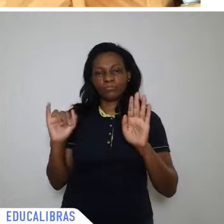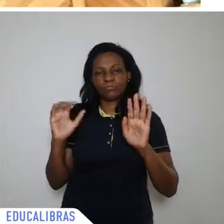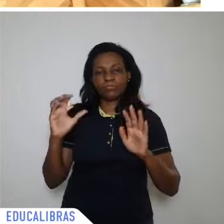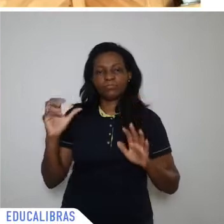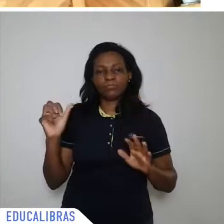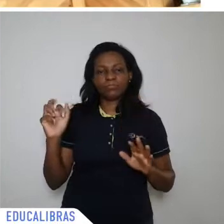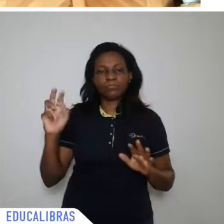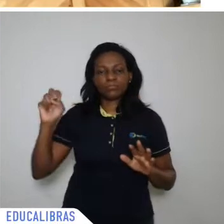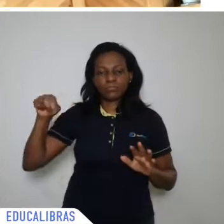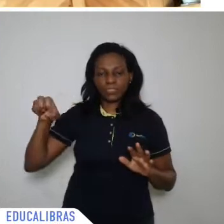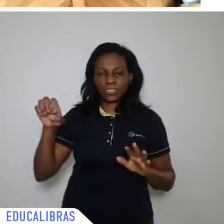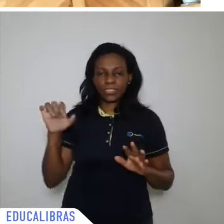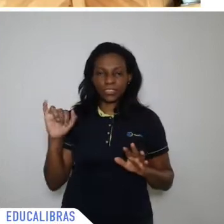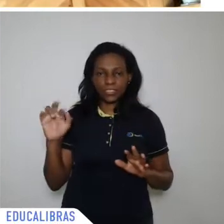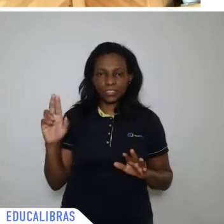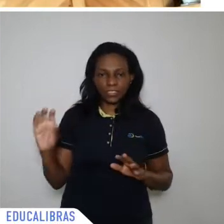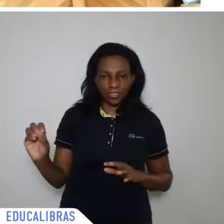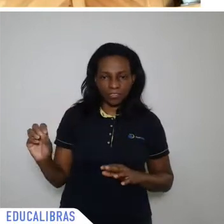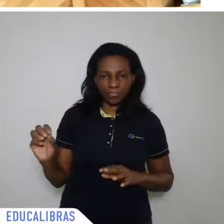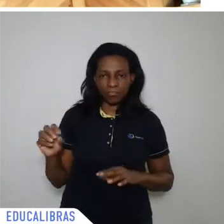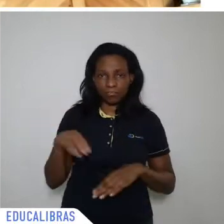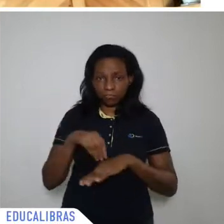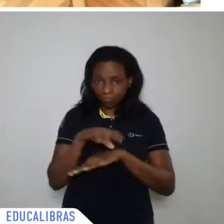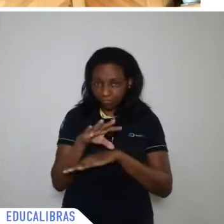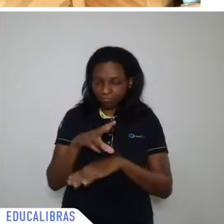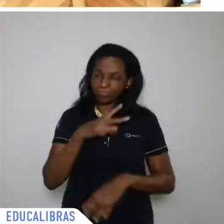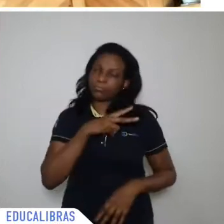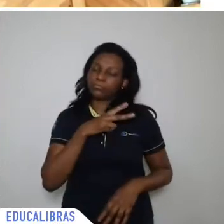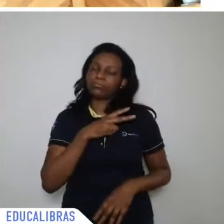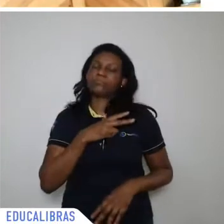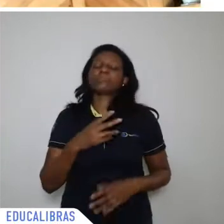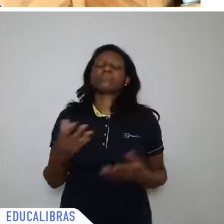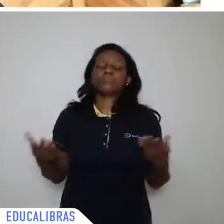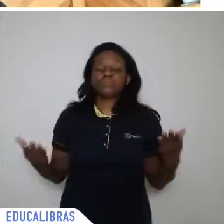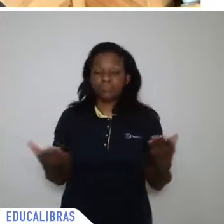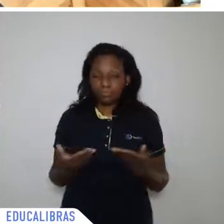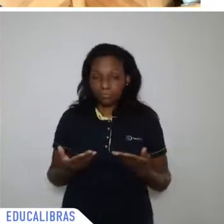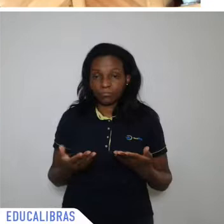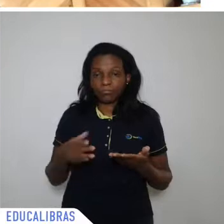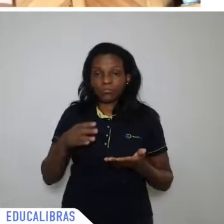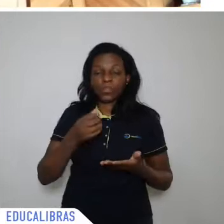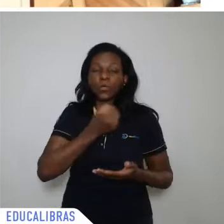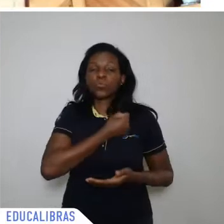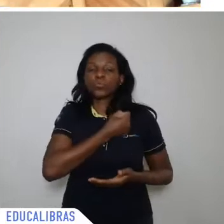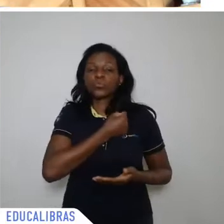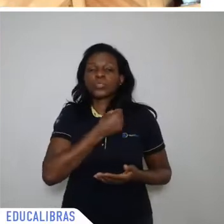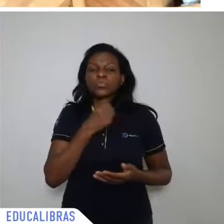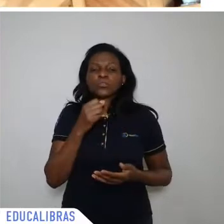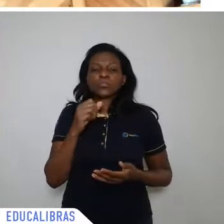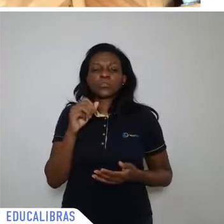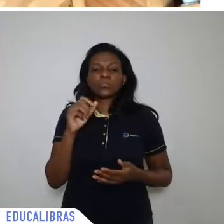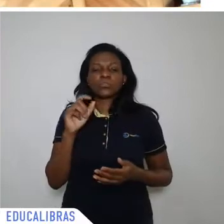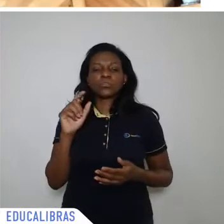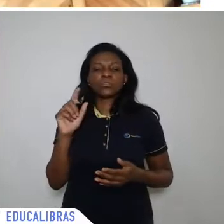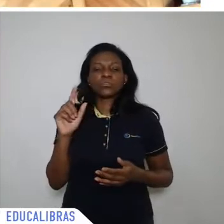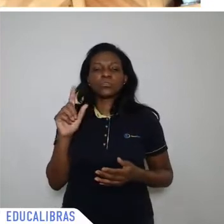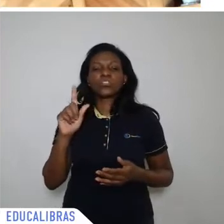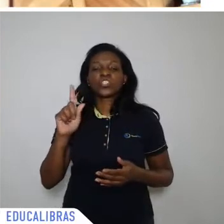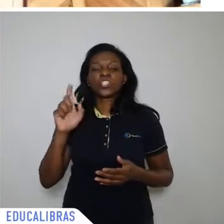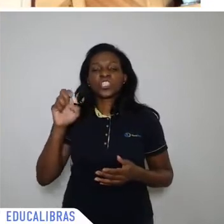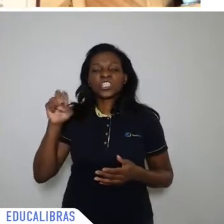Sueli Carneiro, Escritos de uma Vida. So I suggest this chapter at the